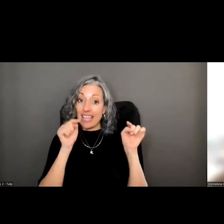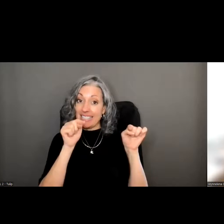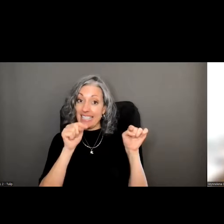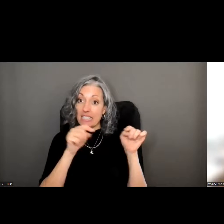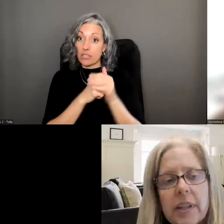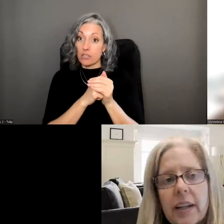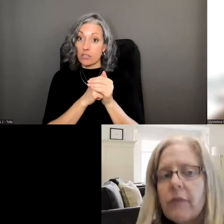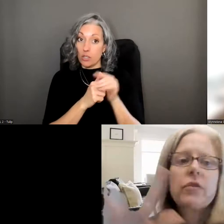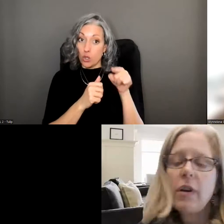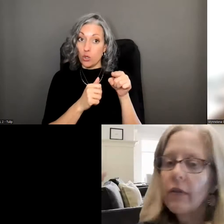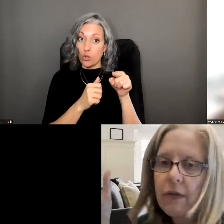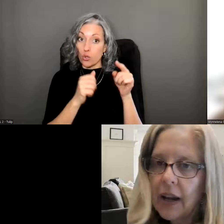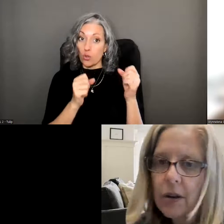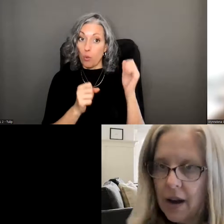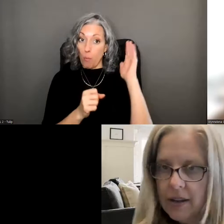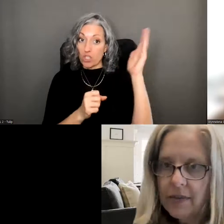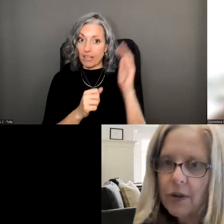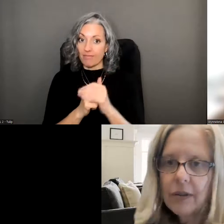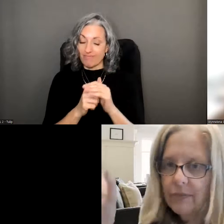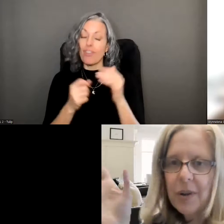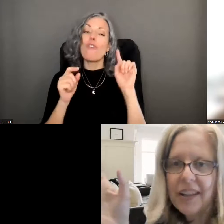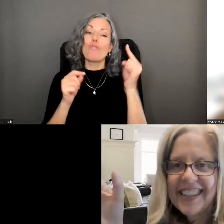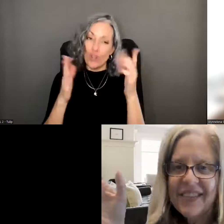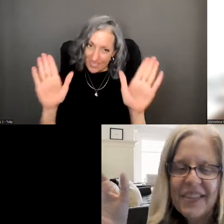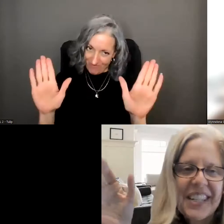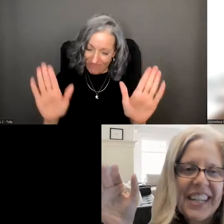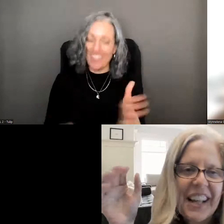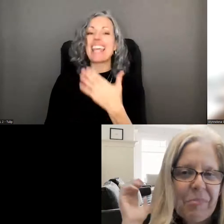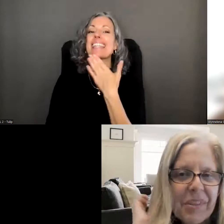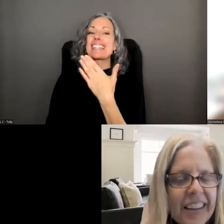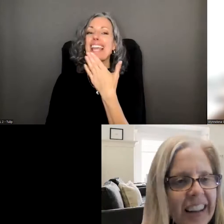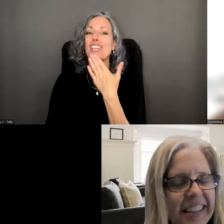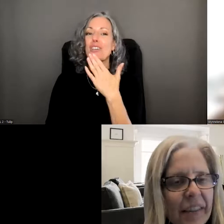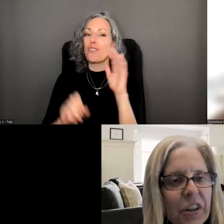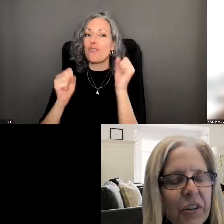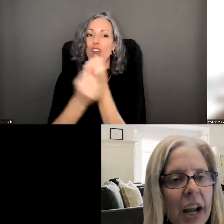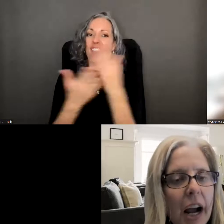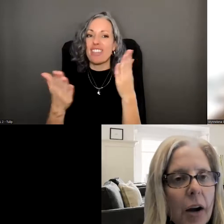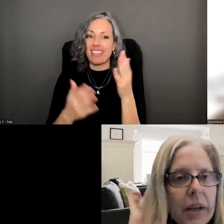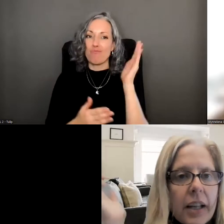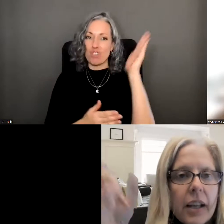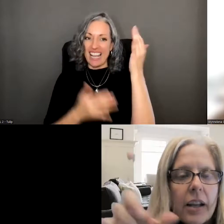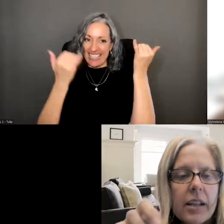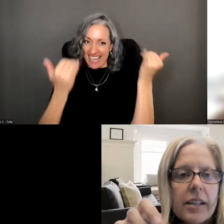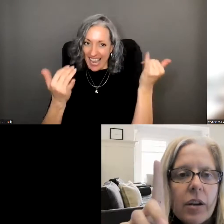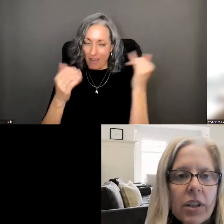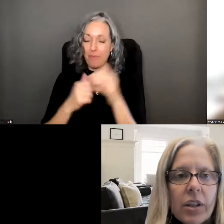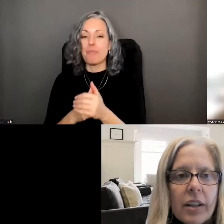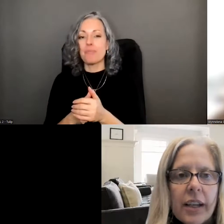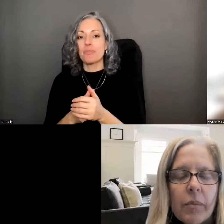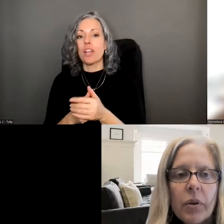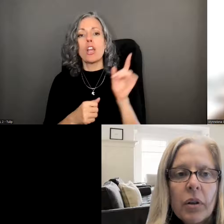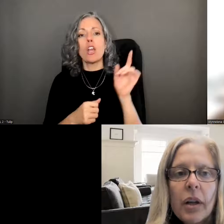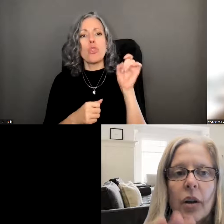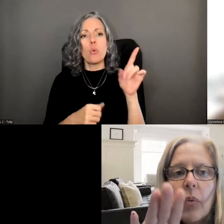Are you presenting, first of all, thank you guys for pulling this information together and presenting it this afternoon. Is the question